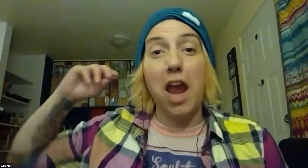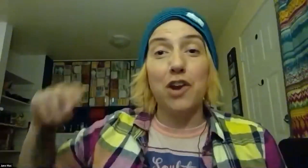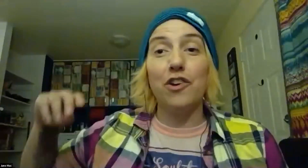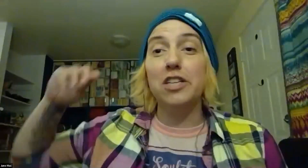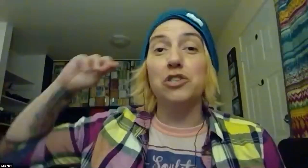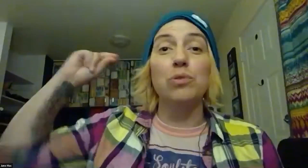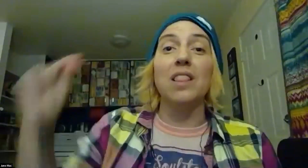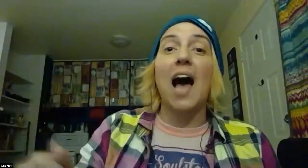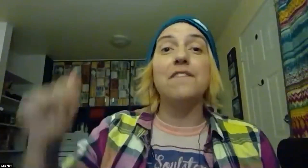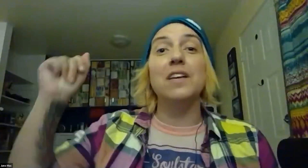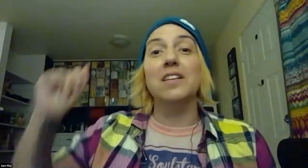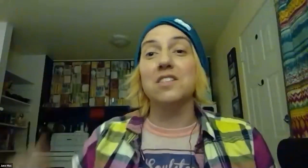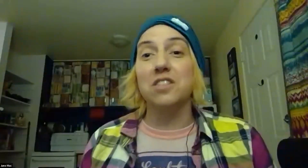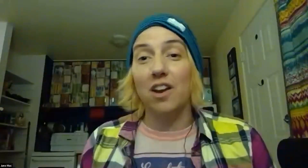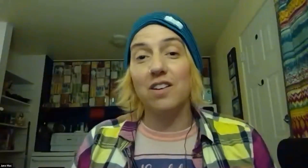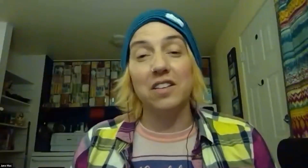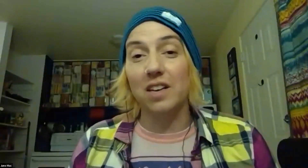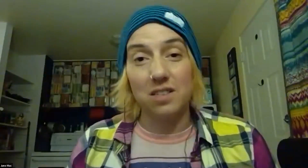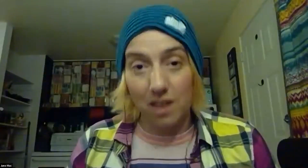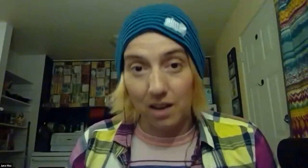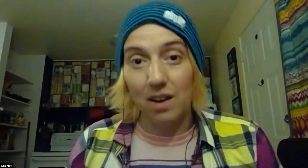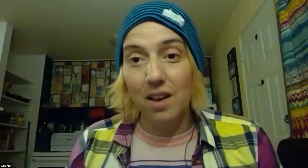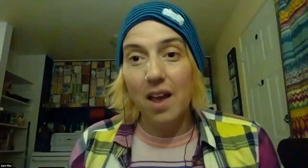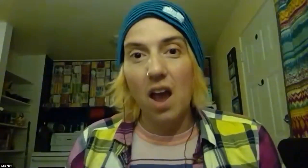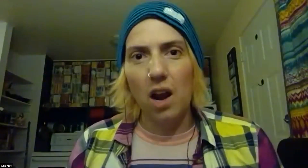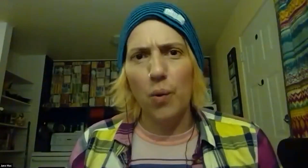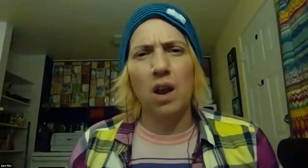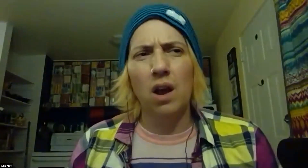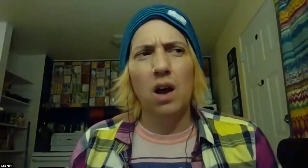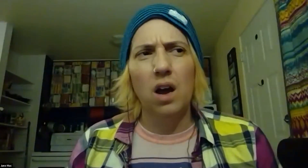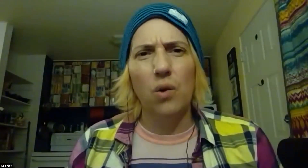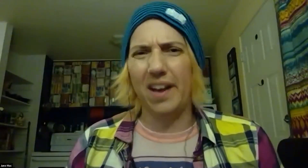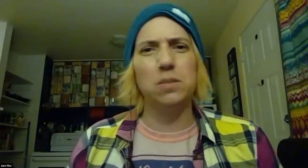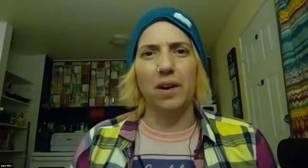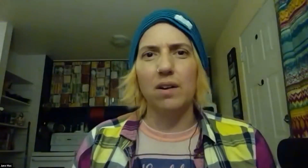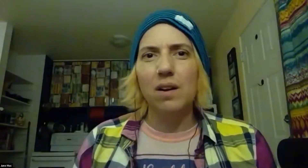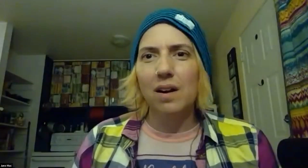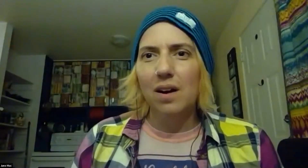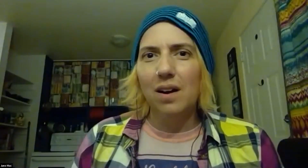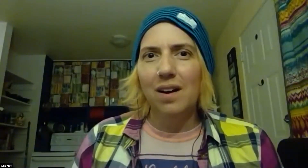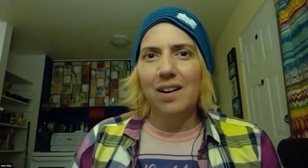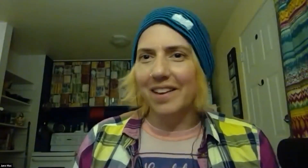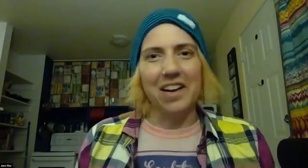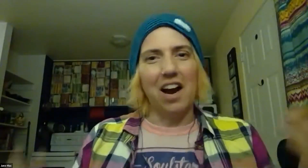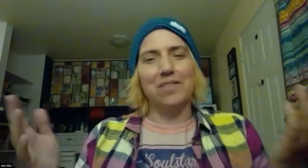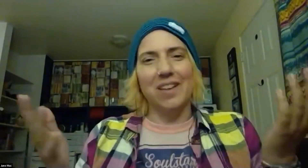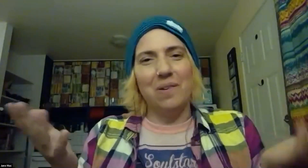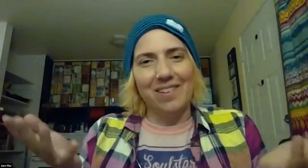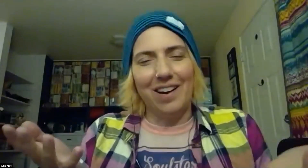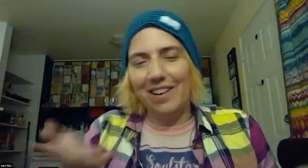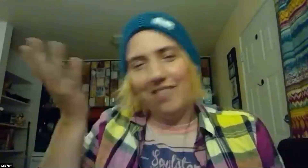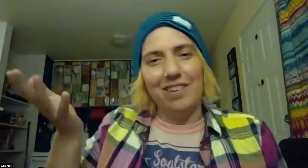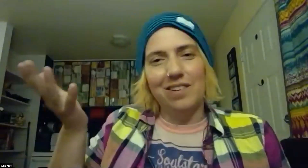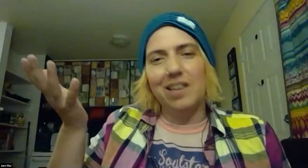from angry to laughing hysterically in a second. And I went, well, that's better. Like, I was like,